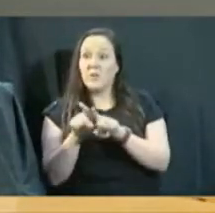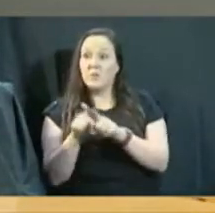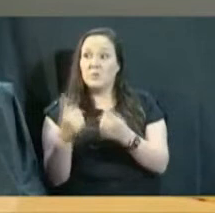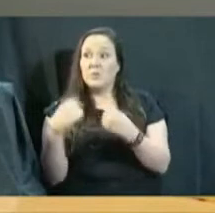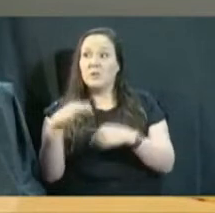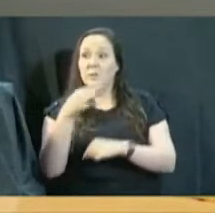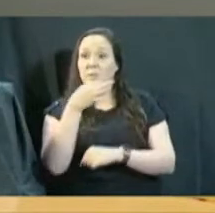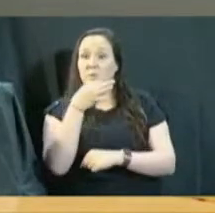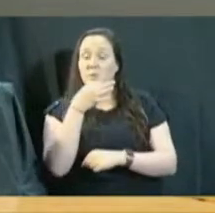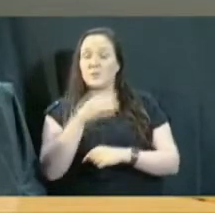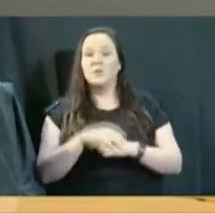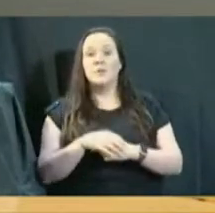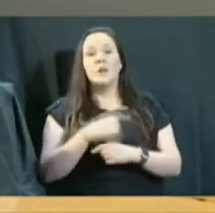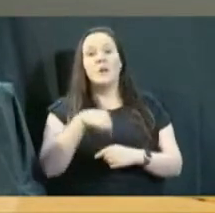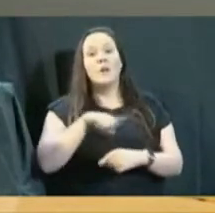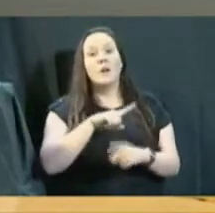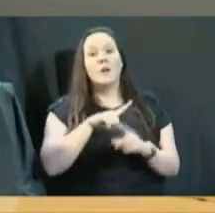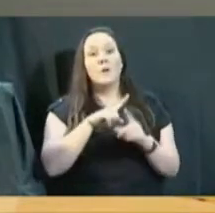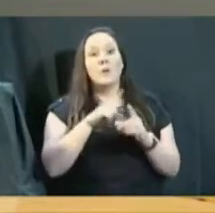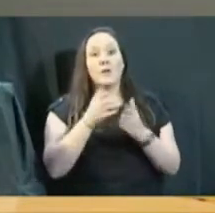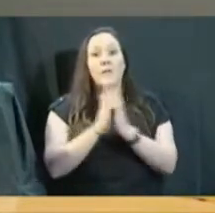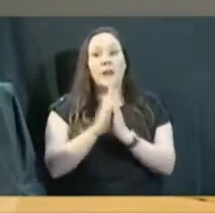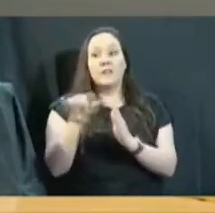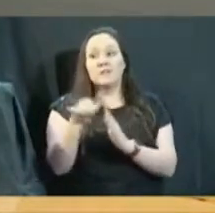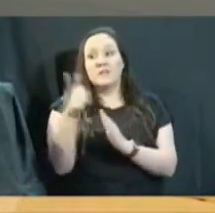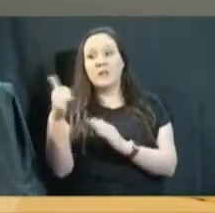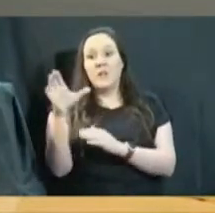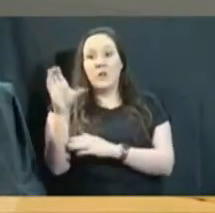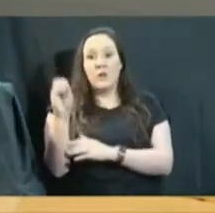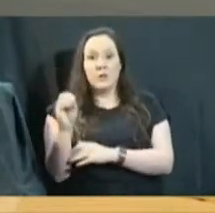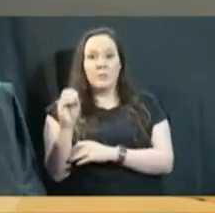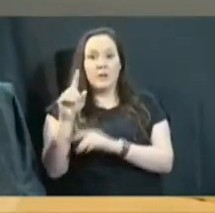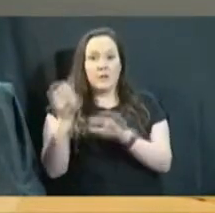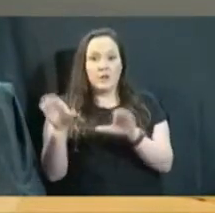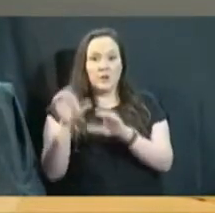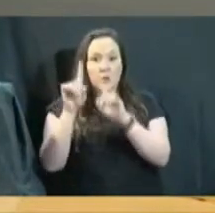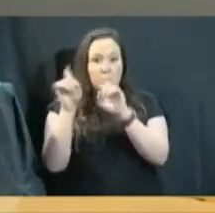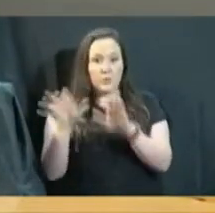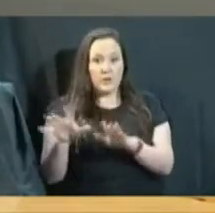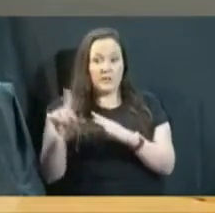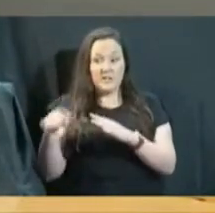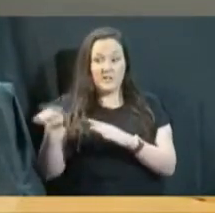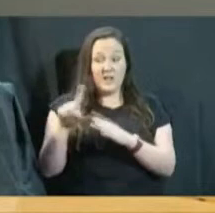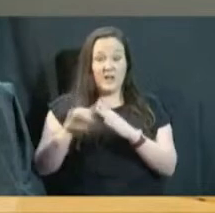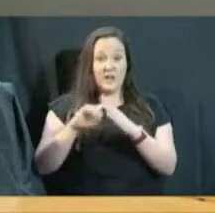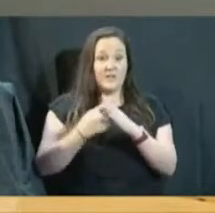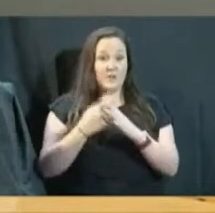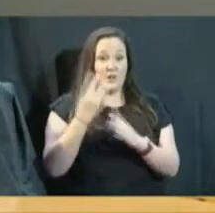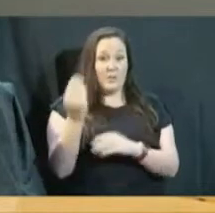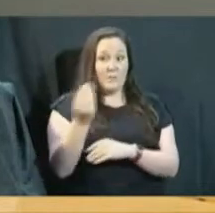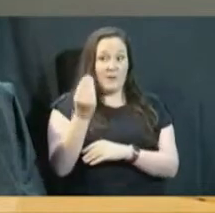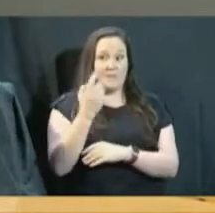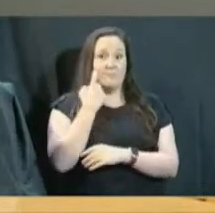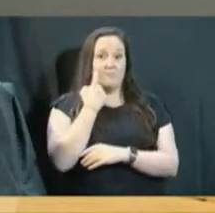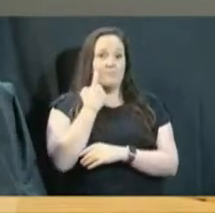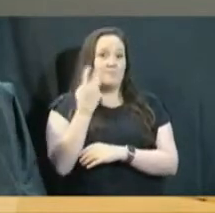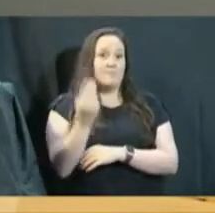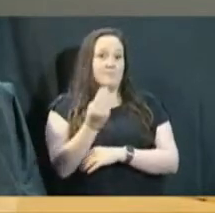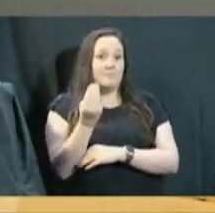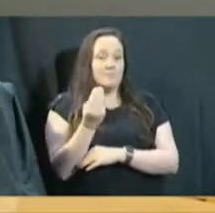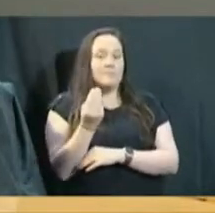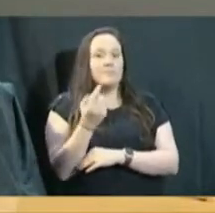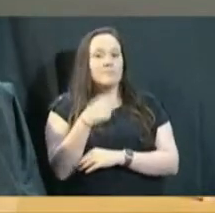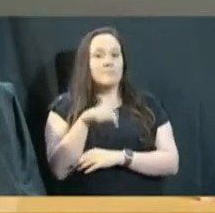horizon, we have outsourced testing to a local company. They started Monday, so we're just getting started with them.